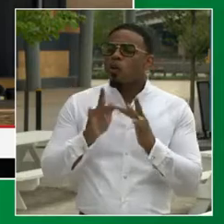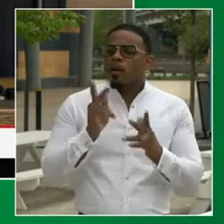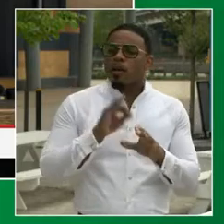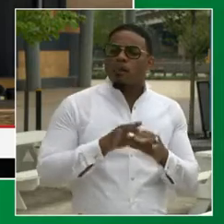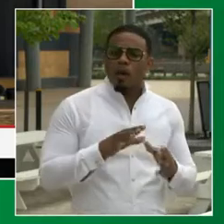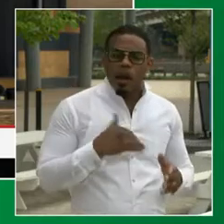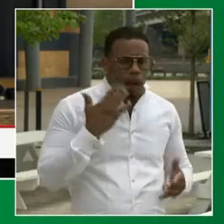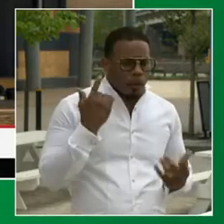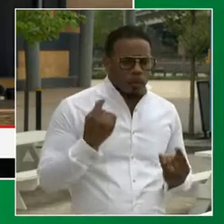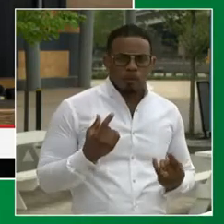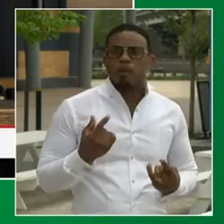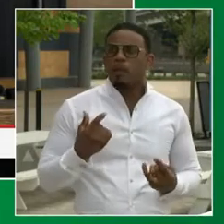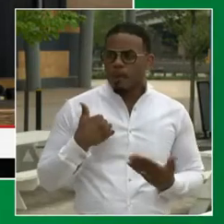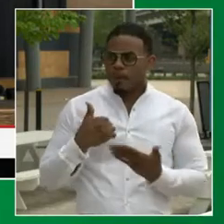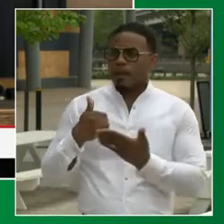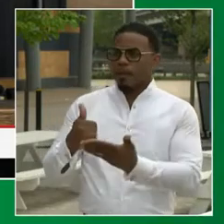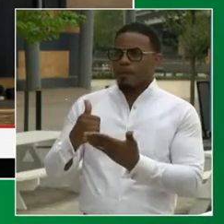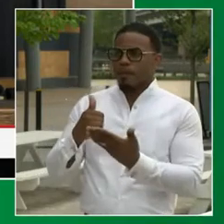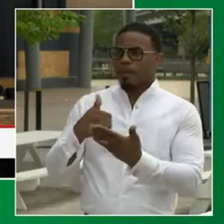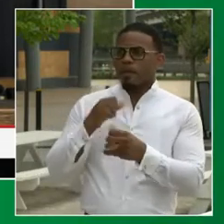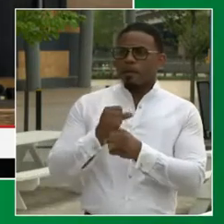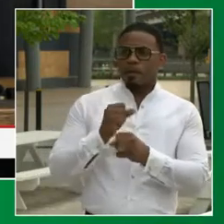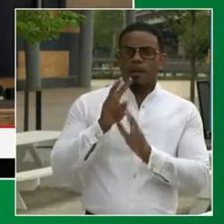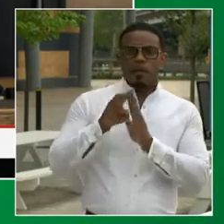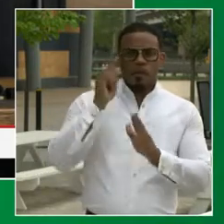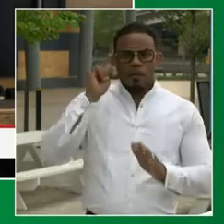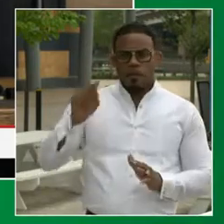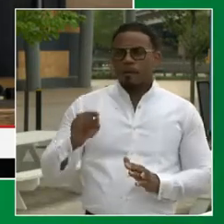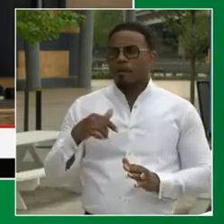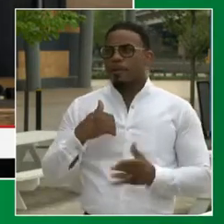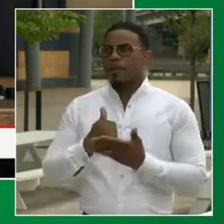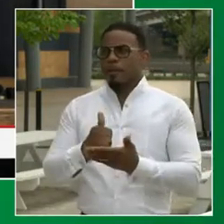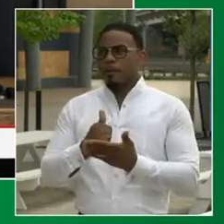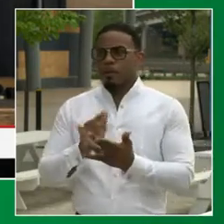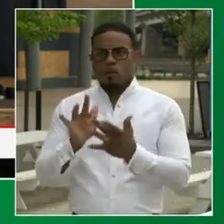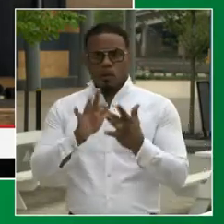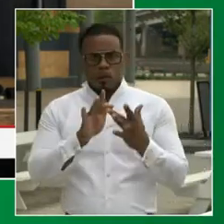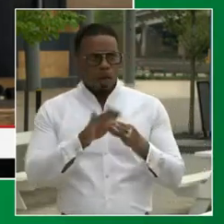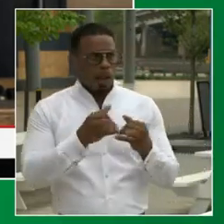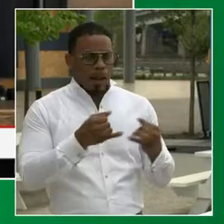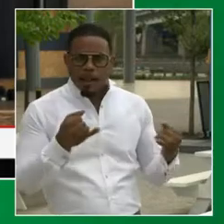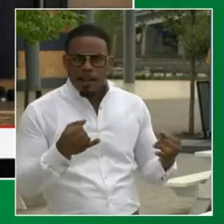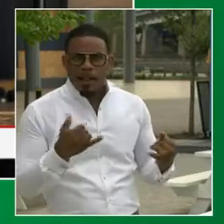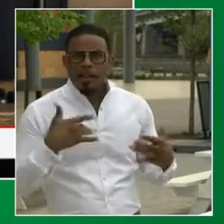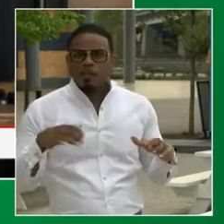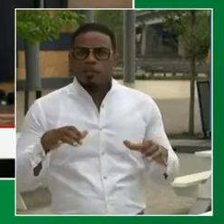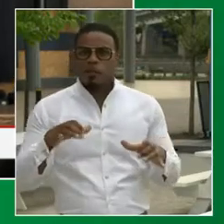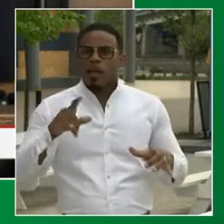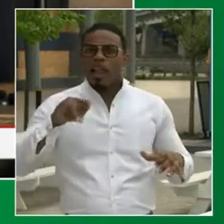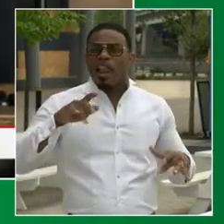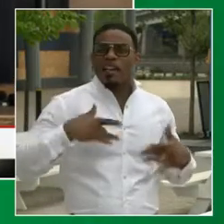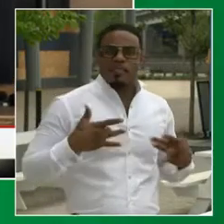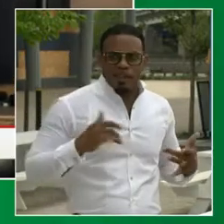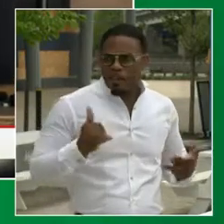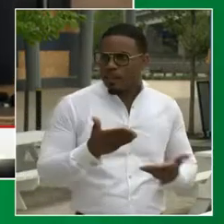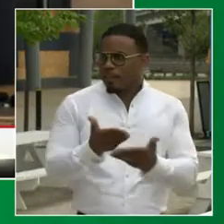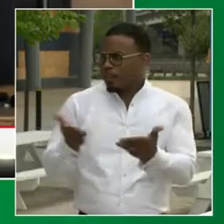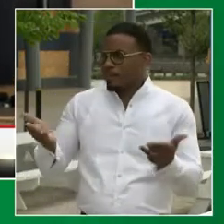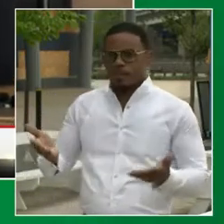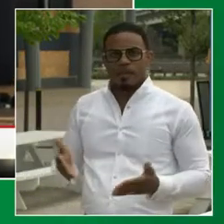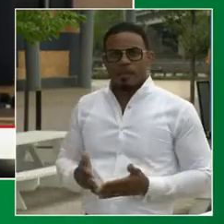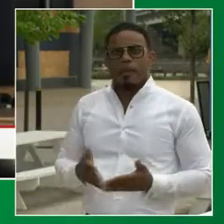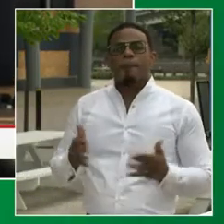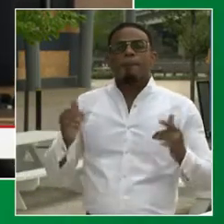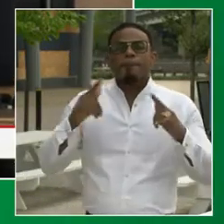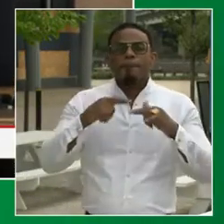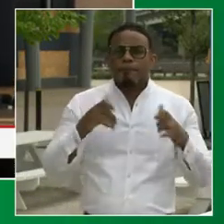voters? I don't know what to do. Let me help you. Let me create videos for you. Let me help you reach them online. Let's do, live events like this one right here.